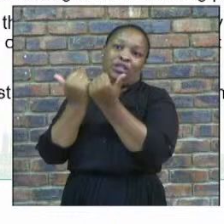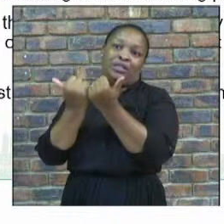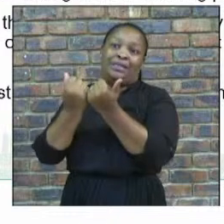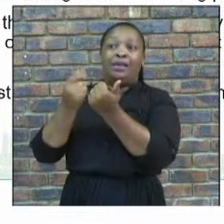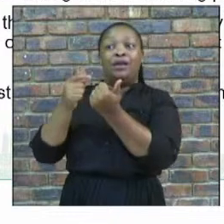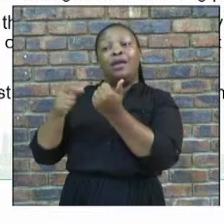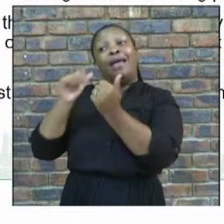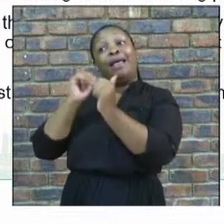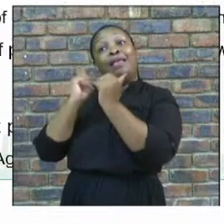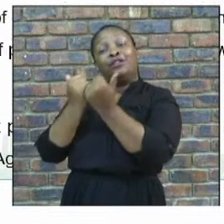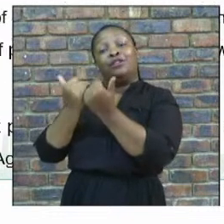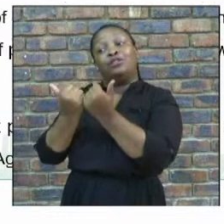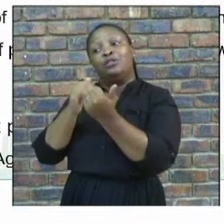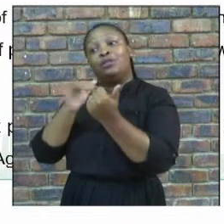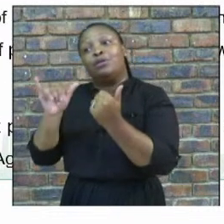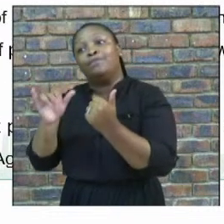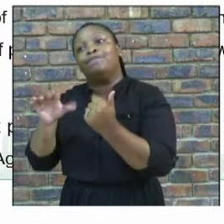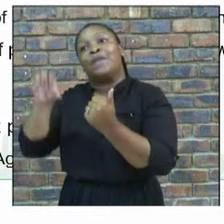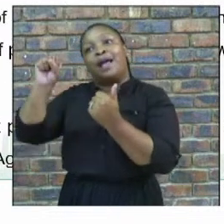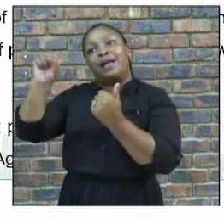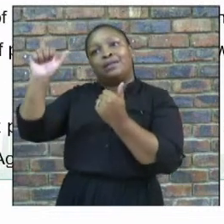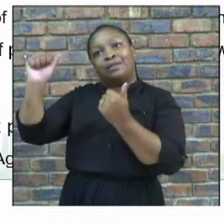PASA.